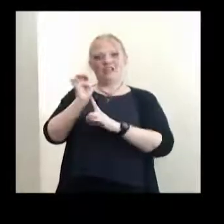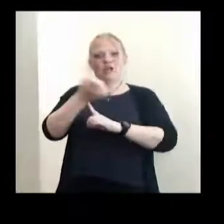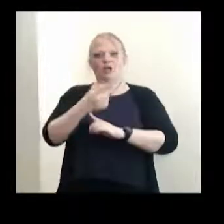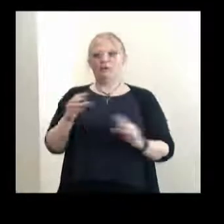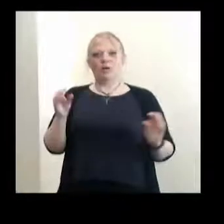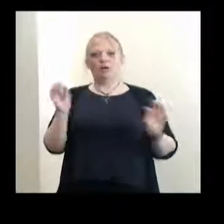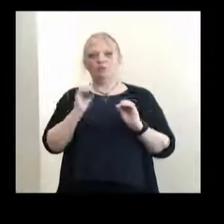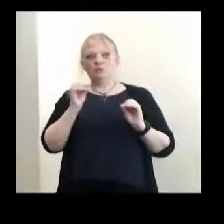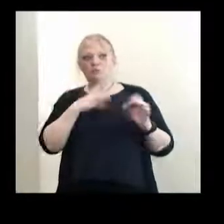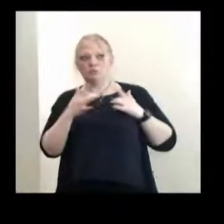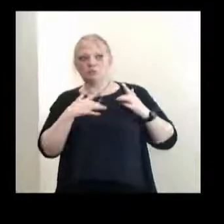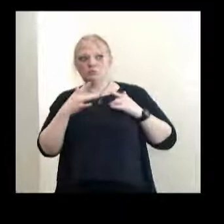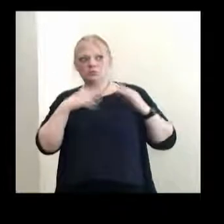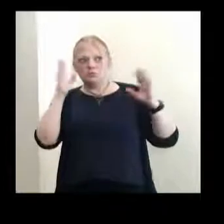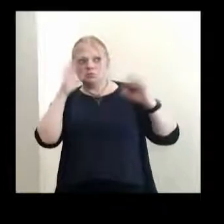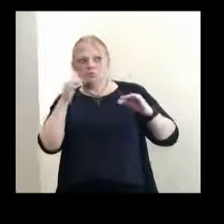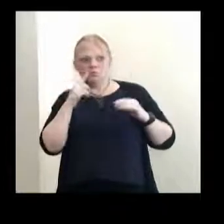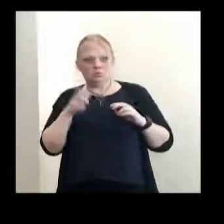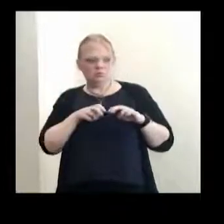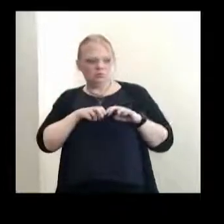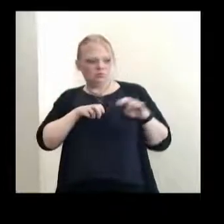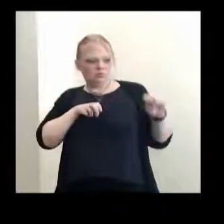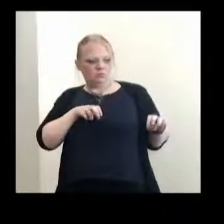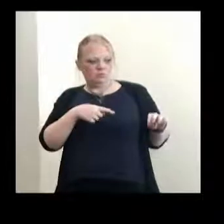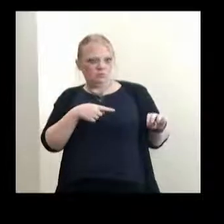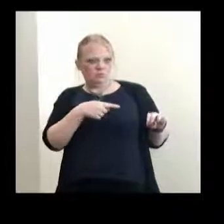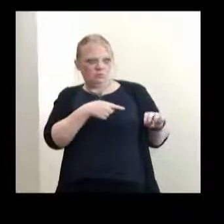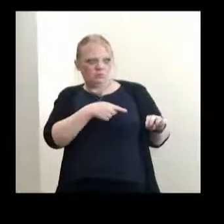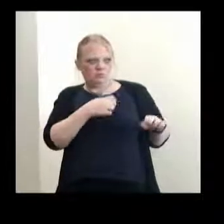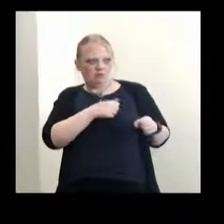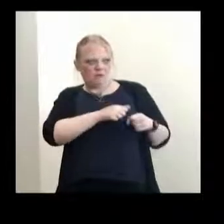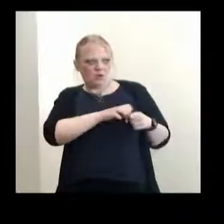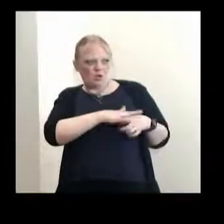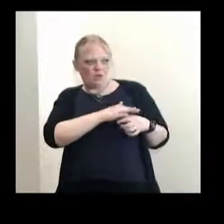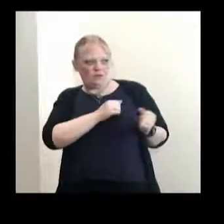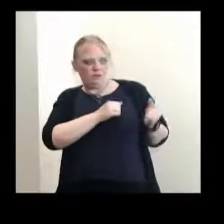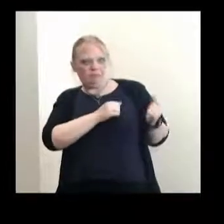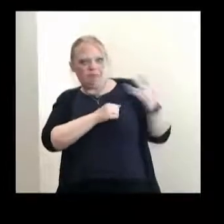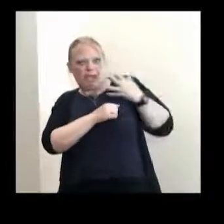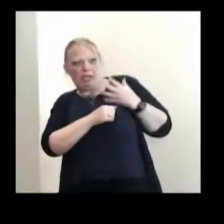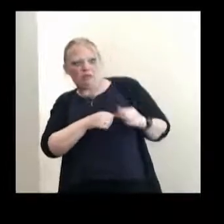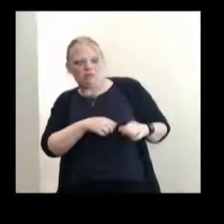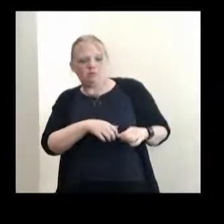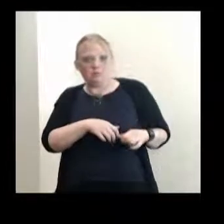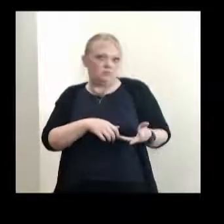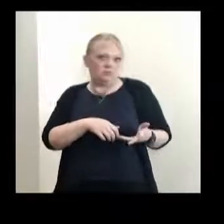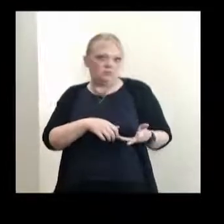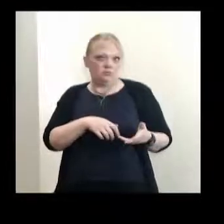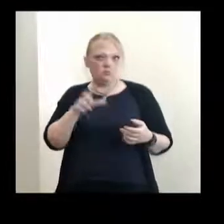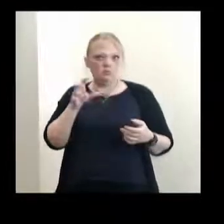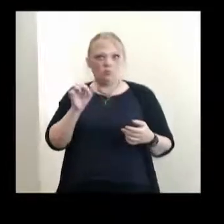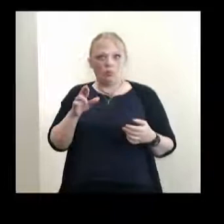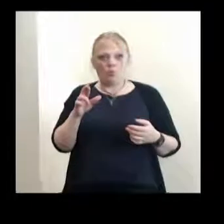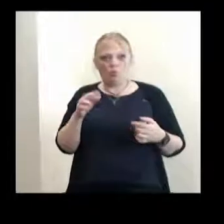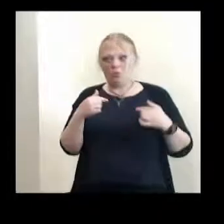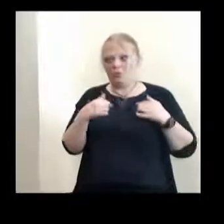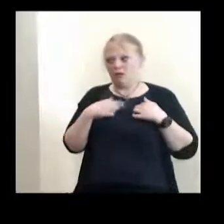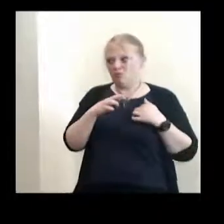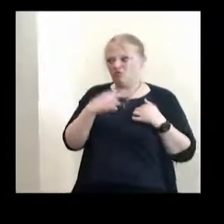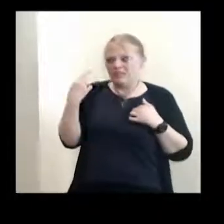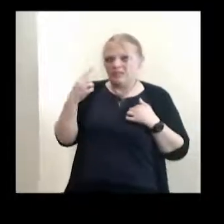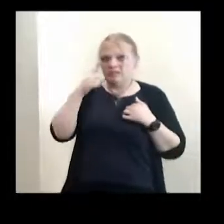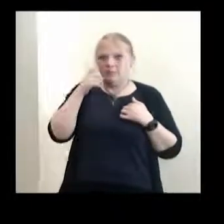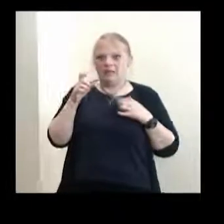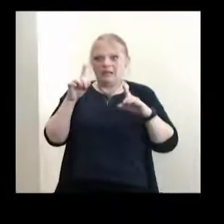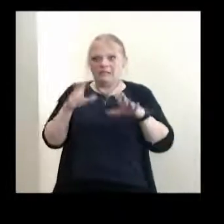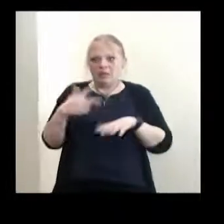worry, am I sitting next to a person who's got COVID-19 and can give it to me? Or am I at risk because I